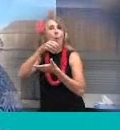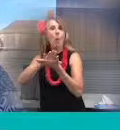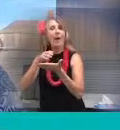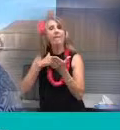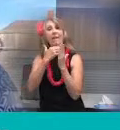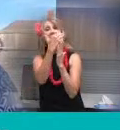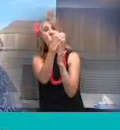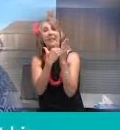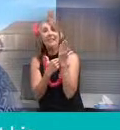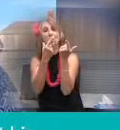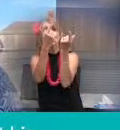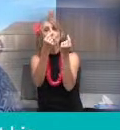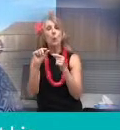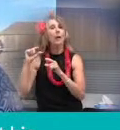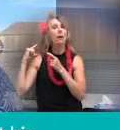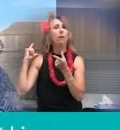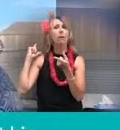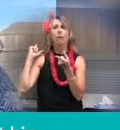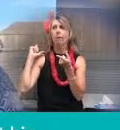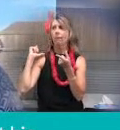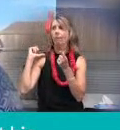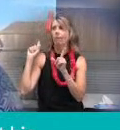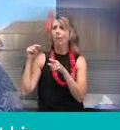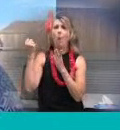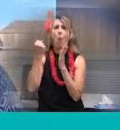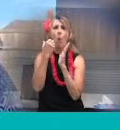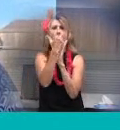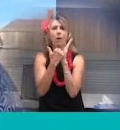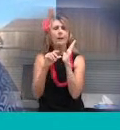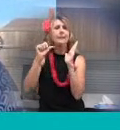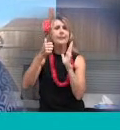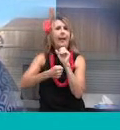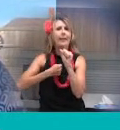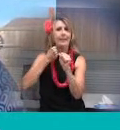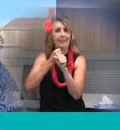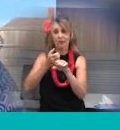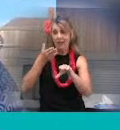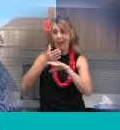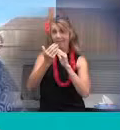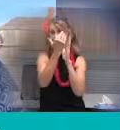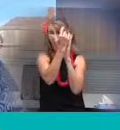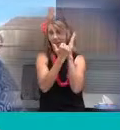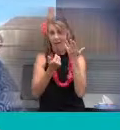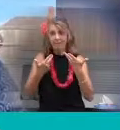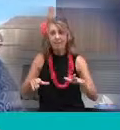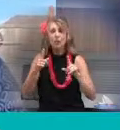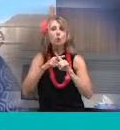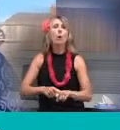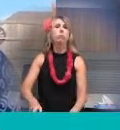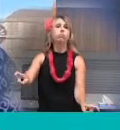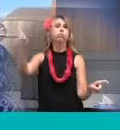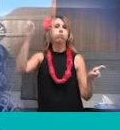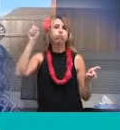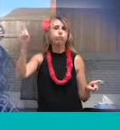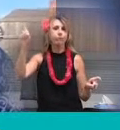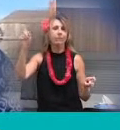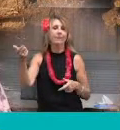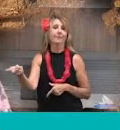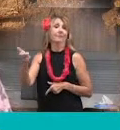jobs lined up for him, and after that, well, then he'll put his feet up. And now, here's Lisa Demers.